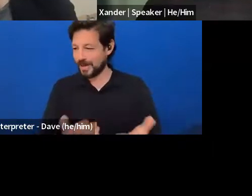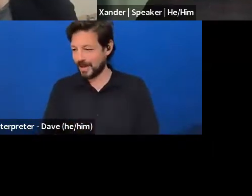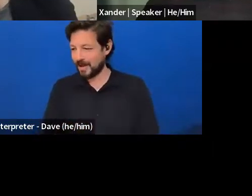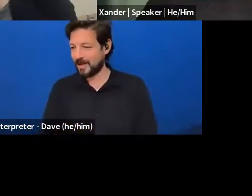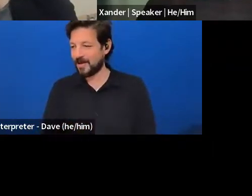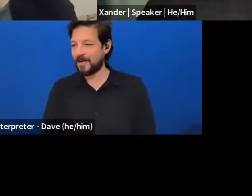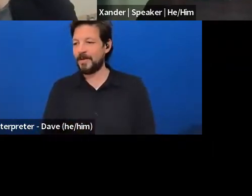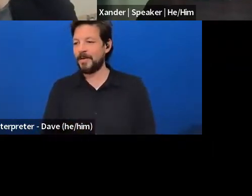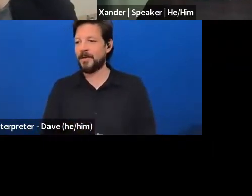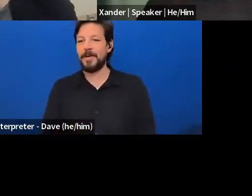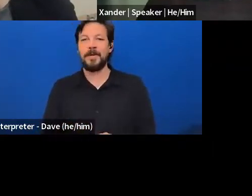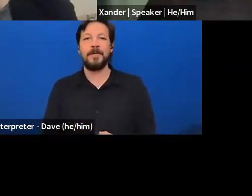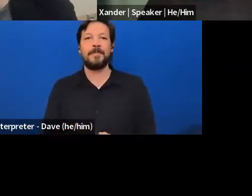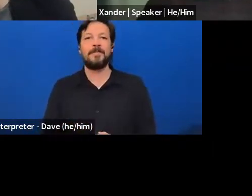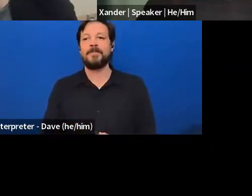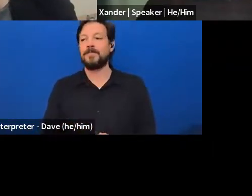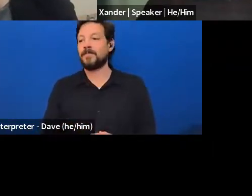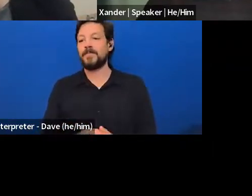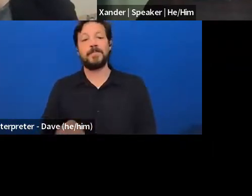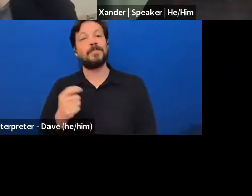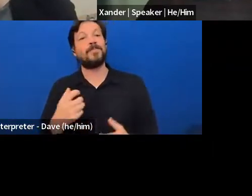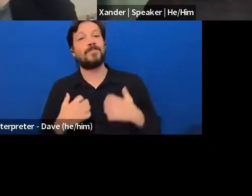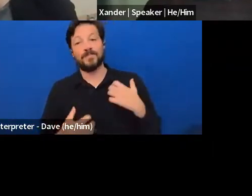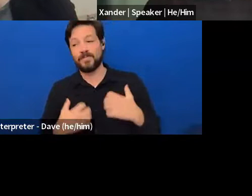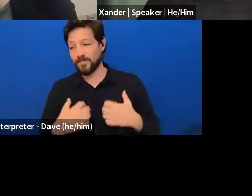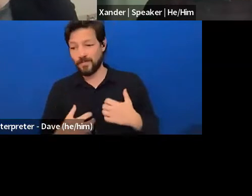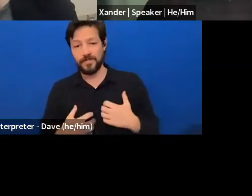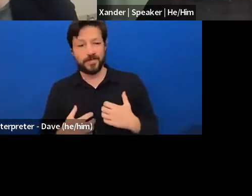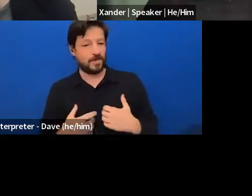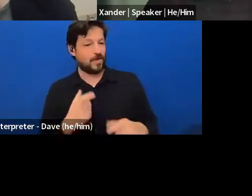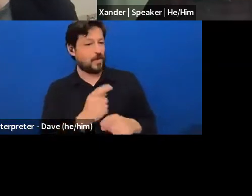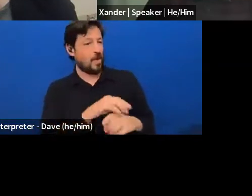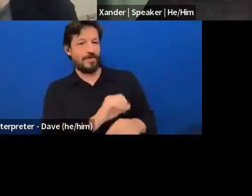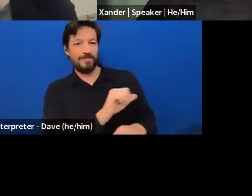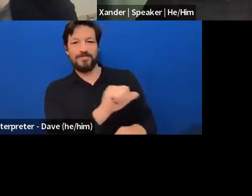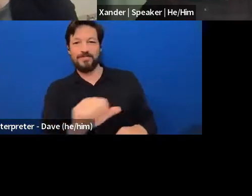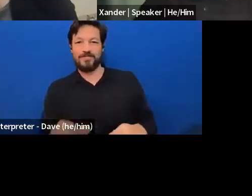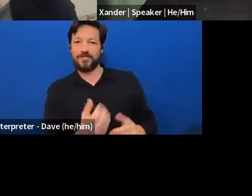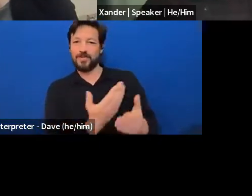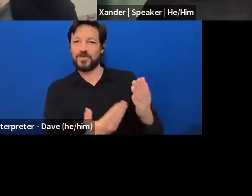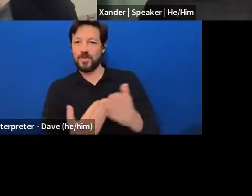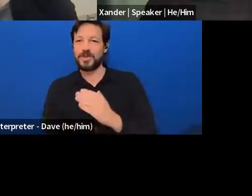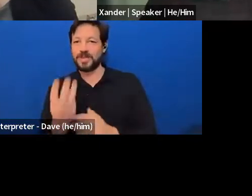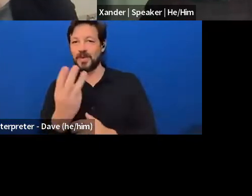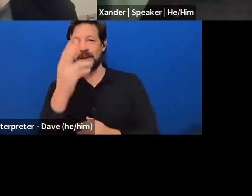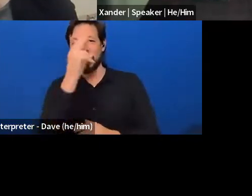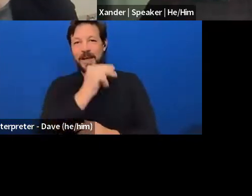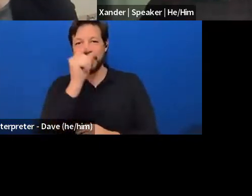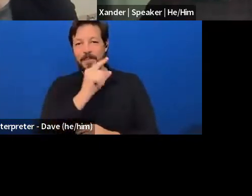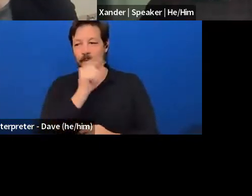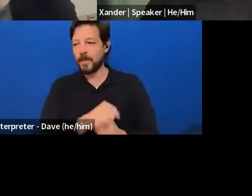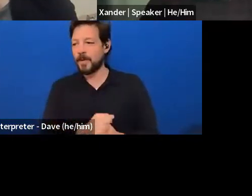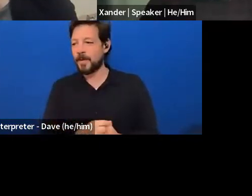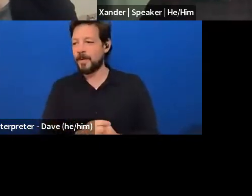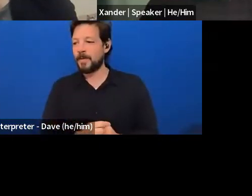excited now to share with you the stories of our 3 young people this evening. And for this webinar and all the others